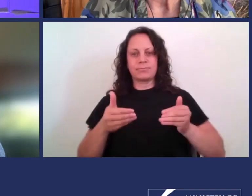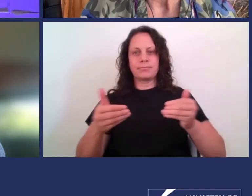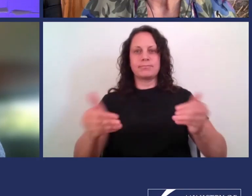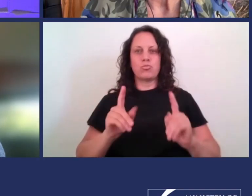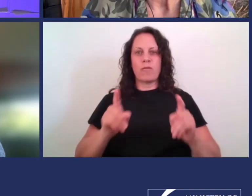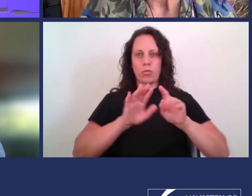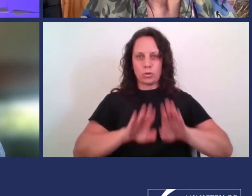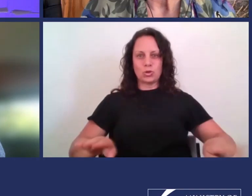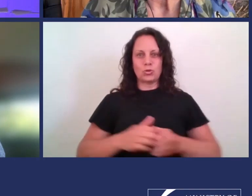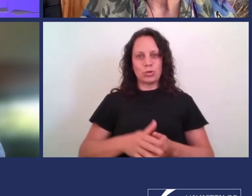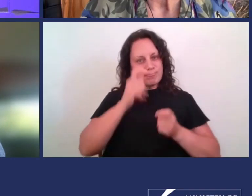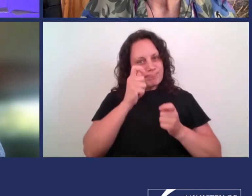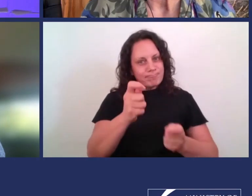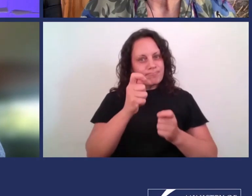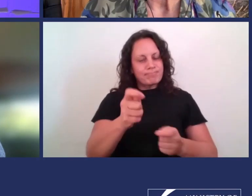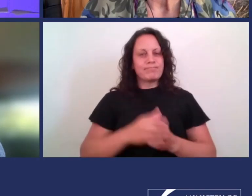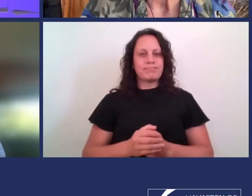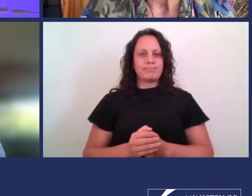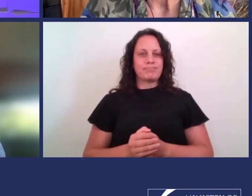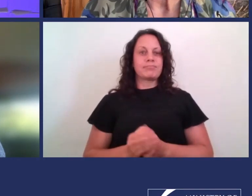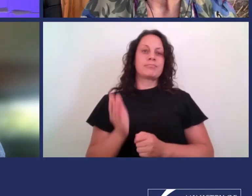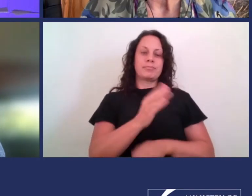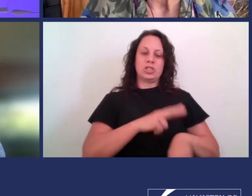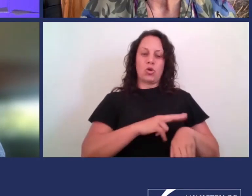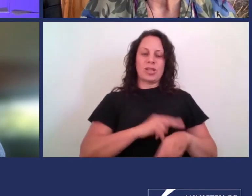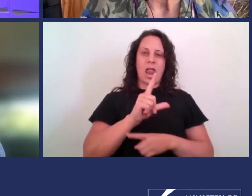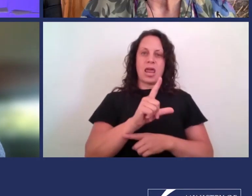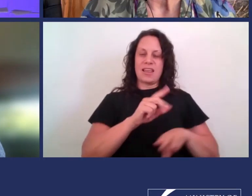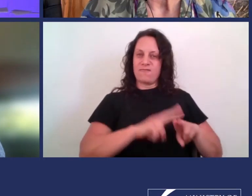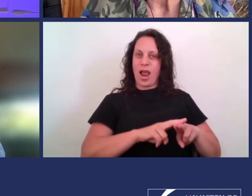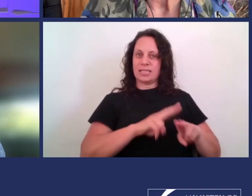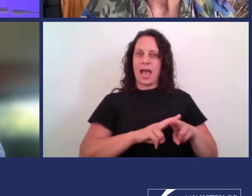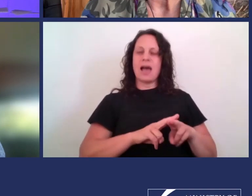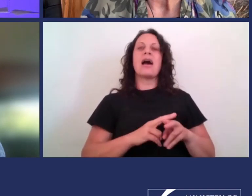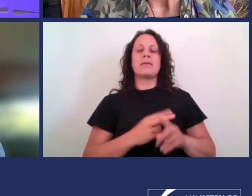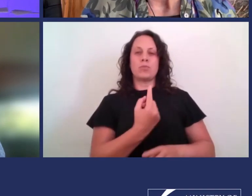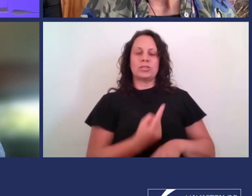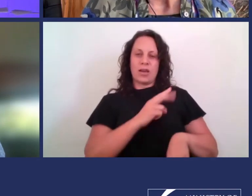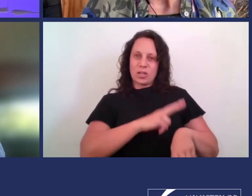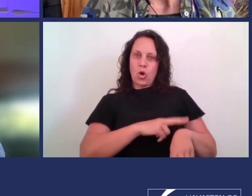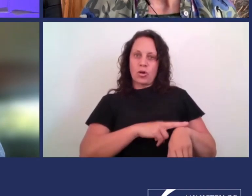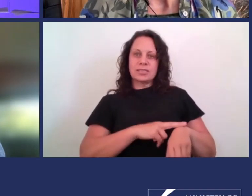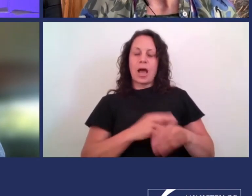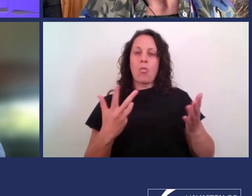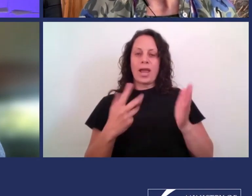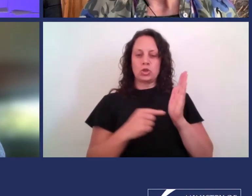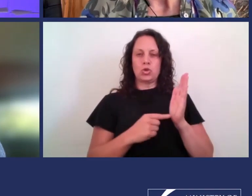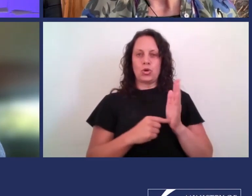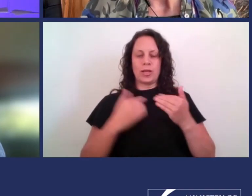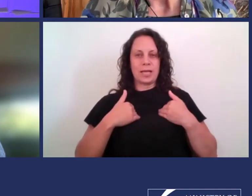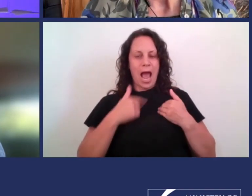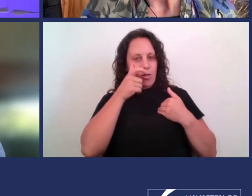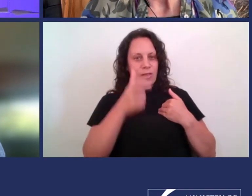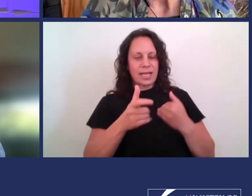Jin. Joining her is Dr. Lily Fraser, a GP and Clinical Director at Turiki Healthcare. He uri